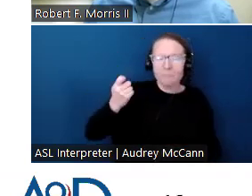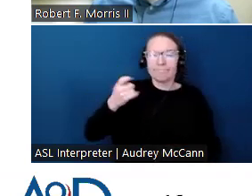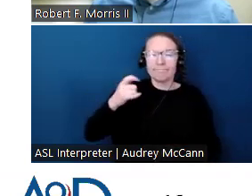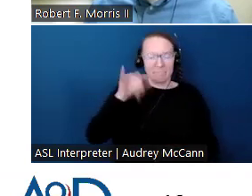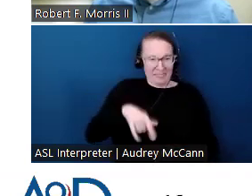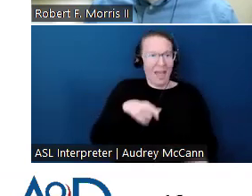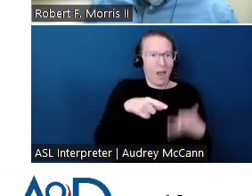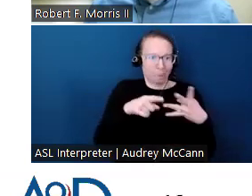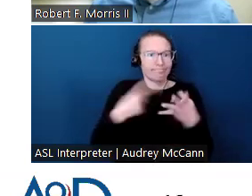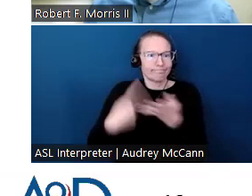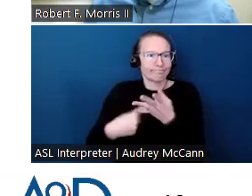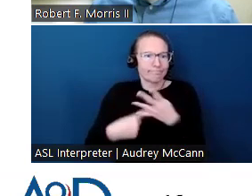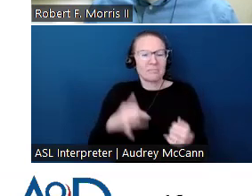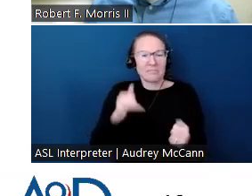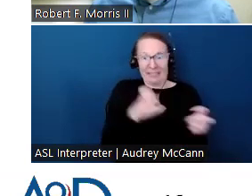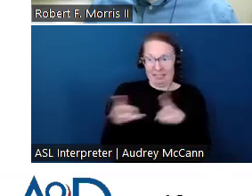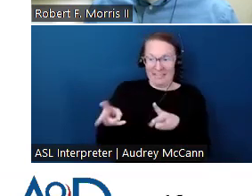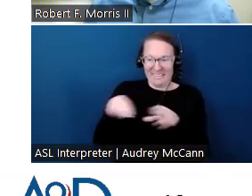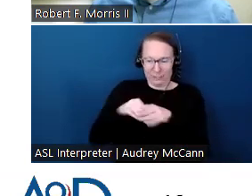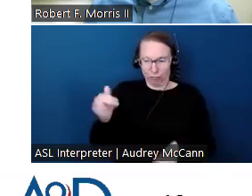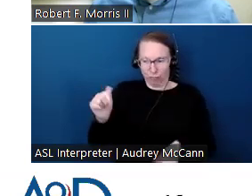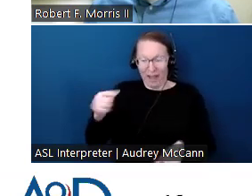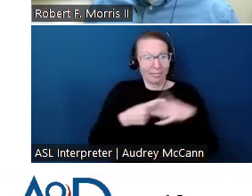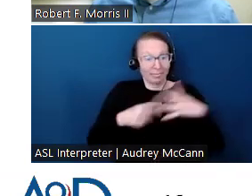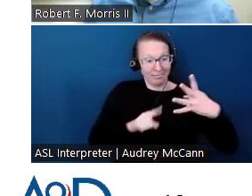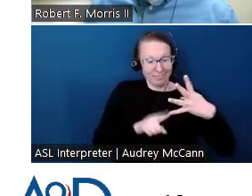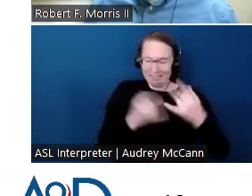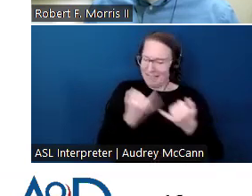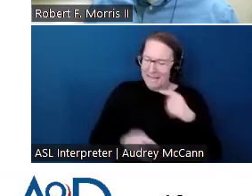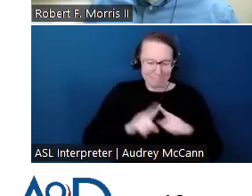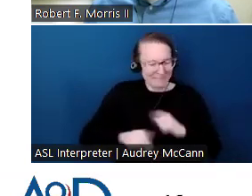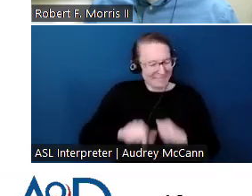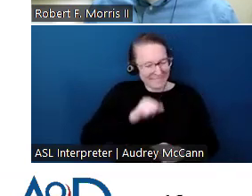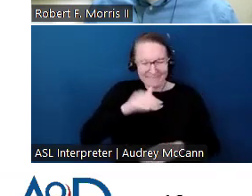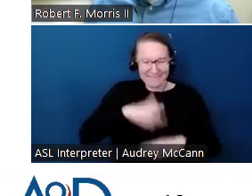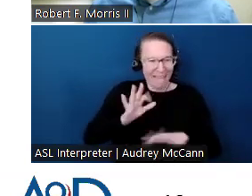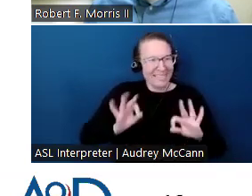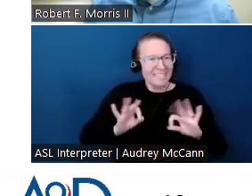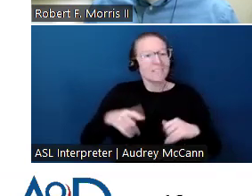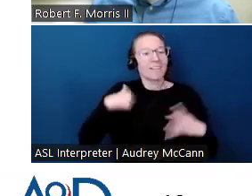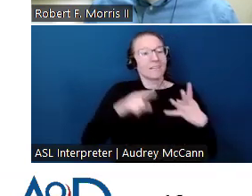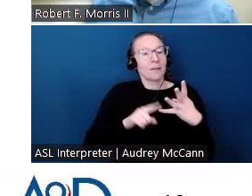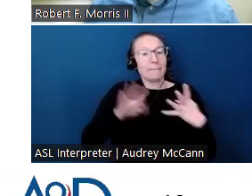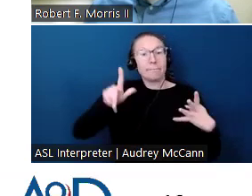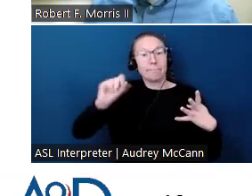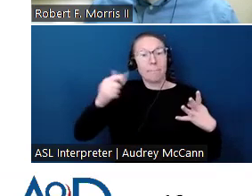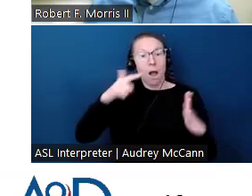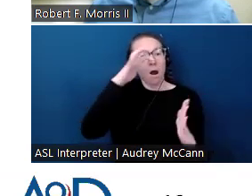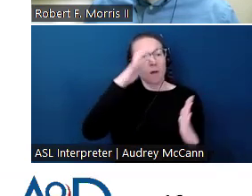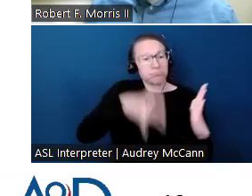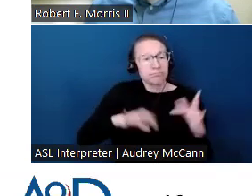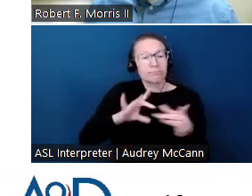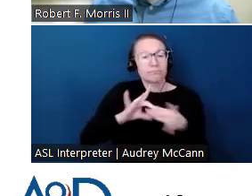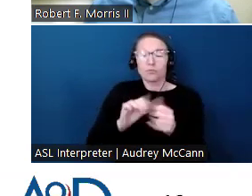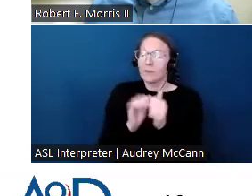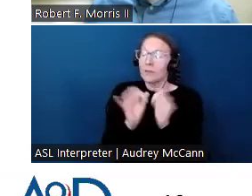chat. And then last but not least, we have a blog with the National Association of State Head Injury Administrators on